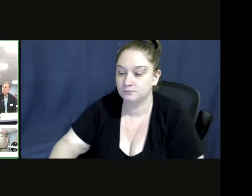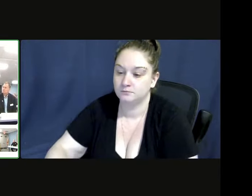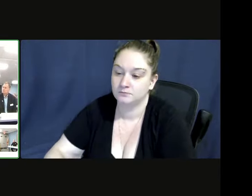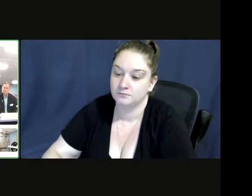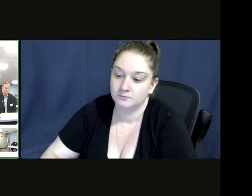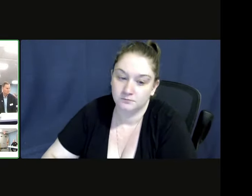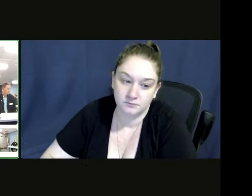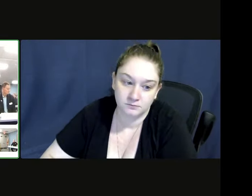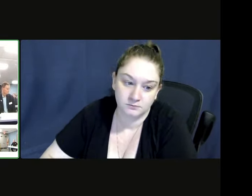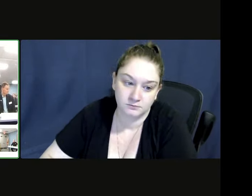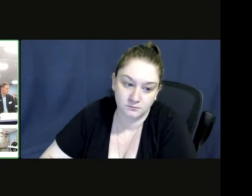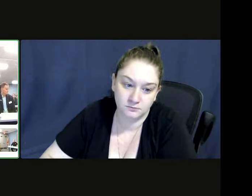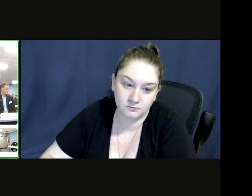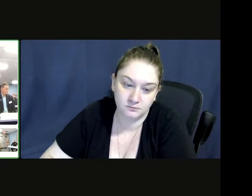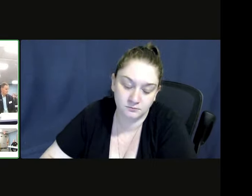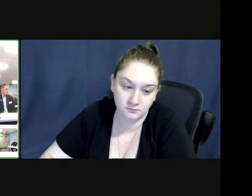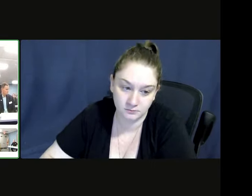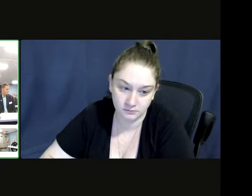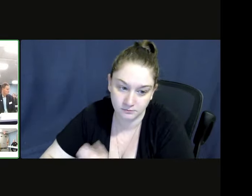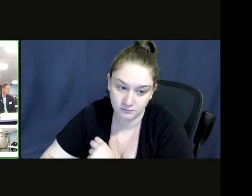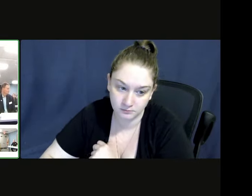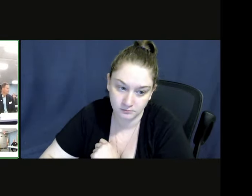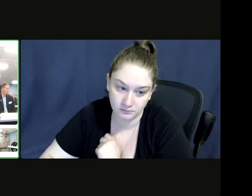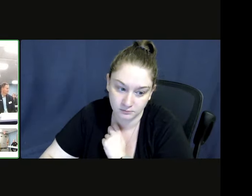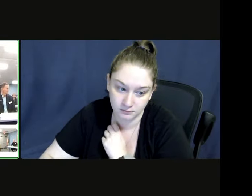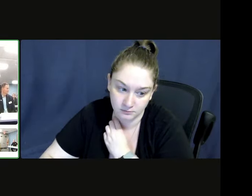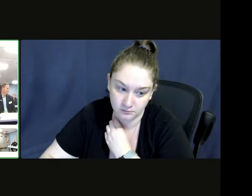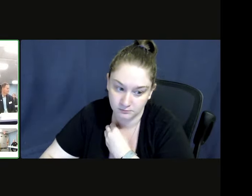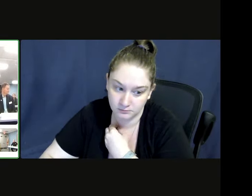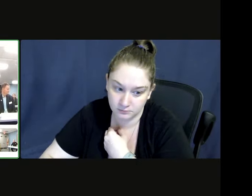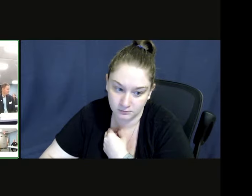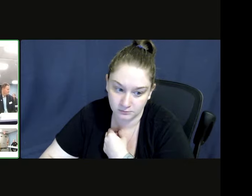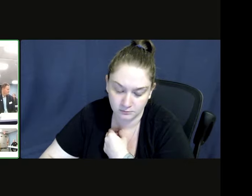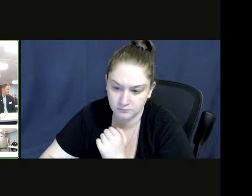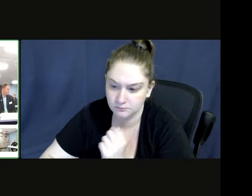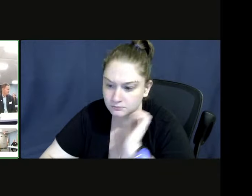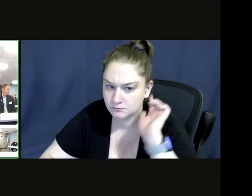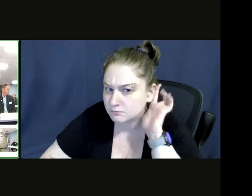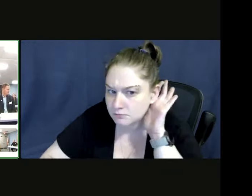Over here. So I Councilor just, Quinn. I, sorry.